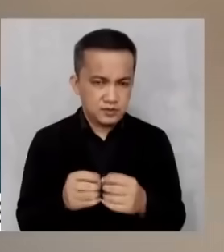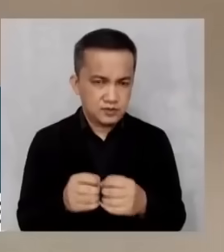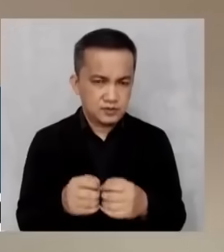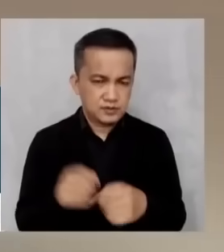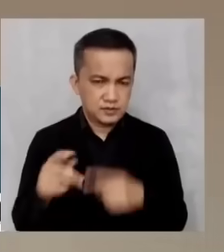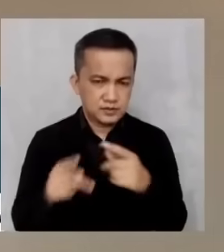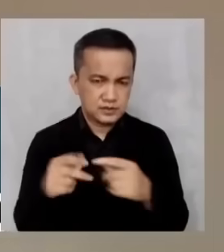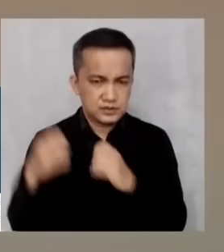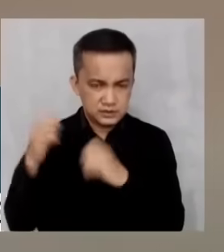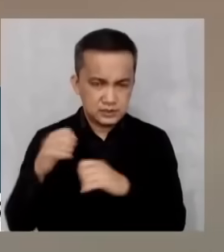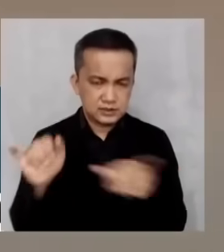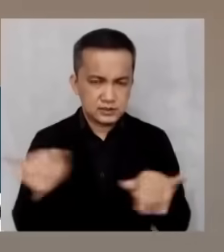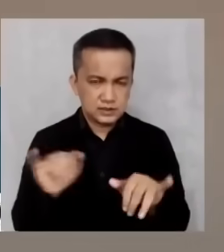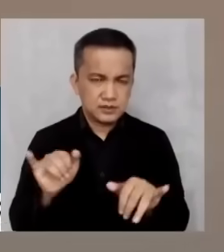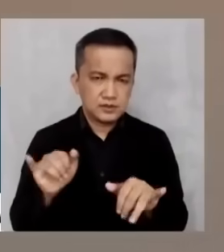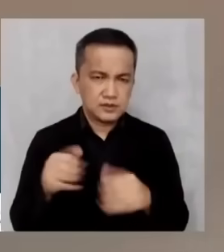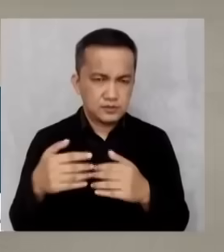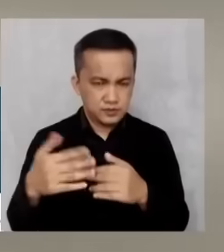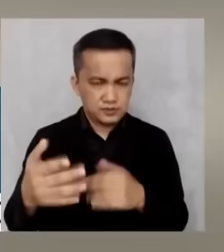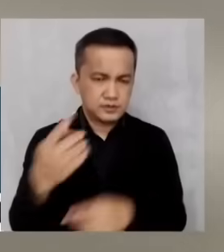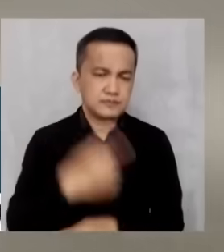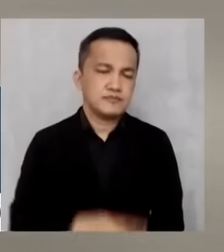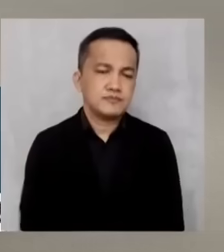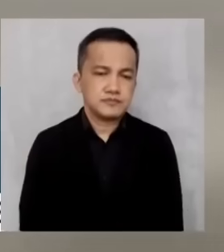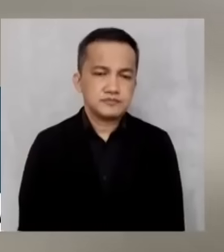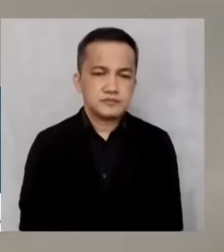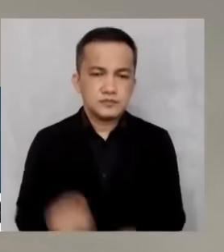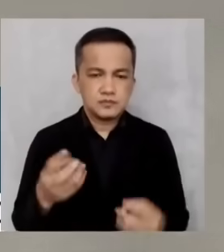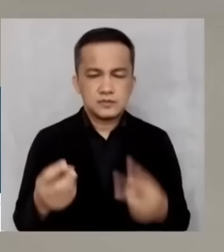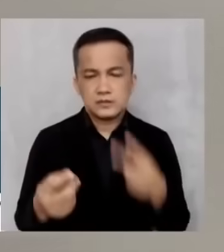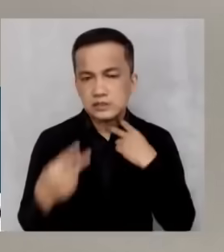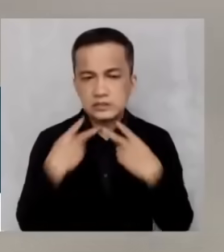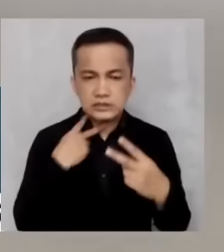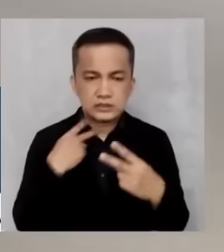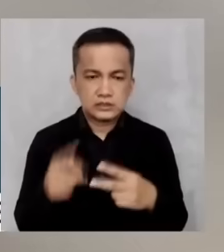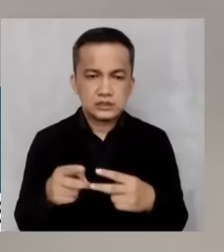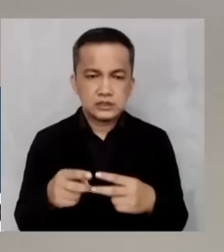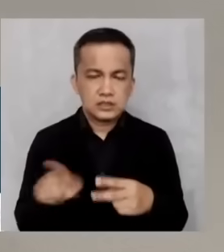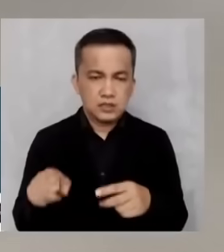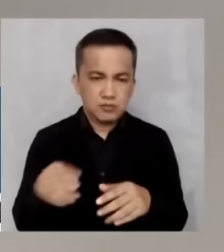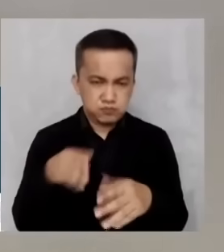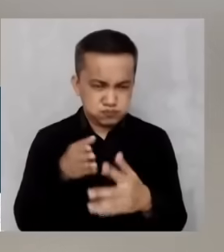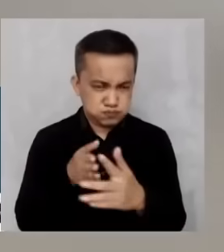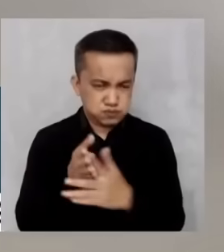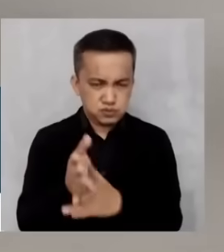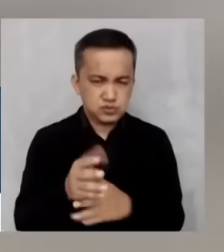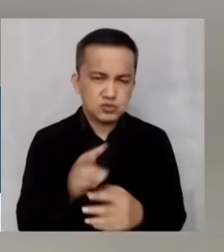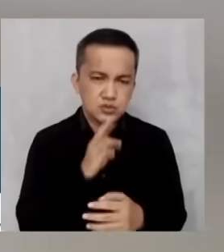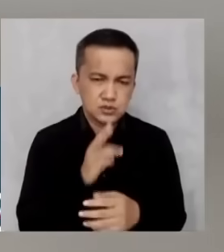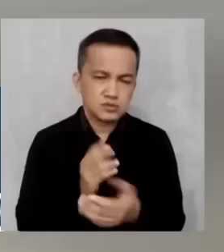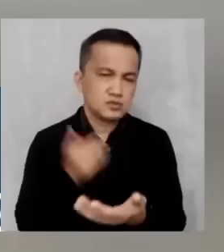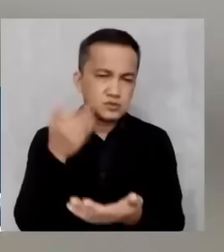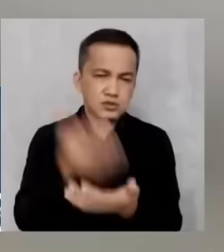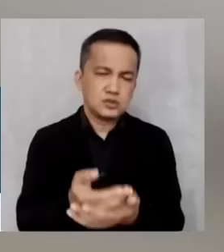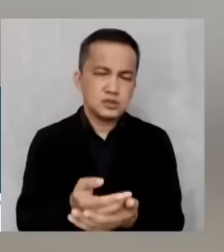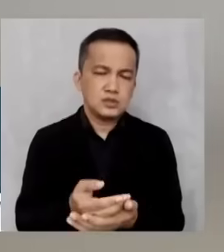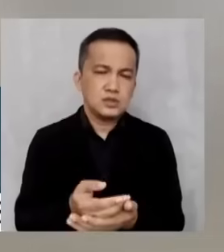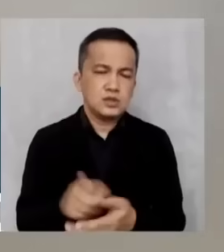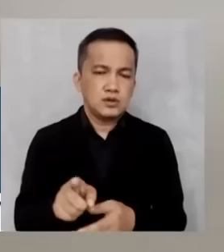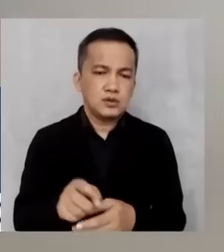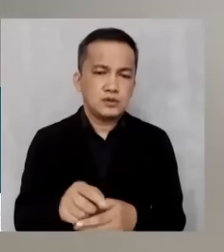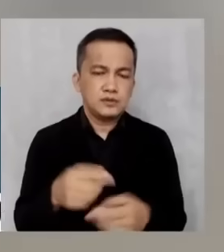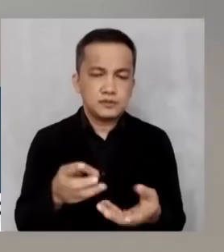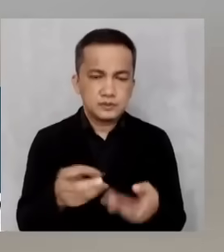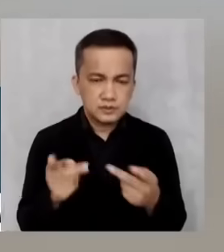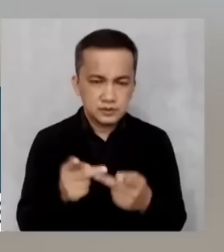the same in the coming days. Many were stranded and had to wade through the waters to get to their destinations. A landslide was also logged